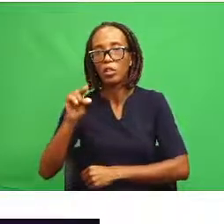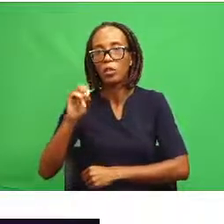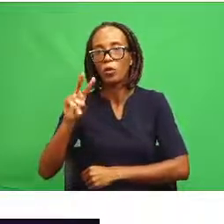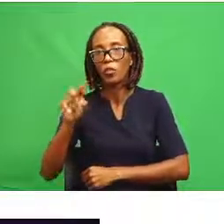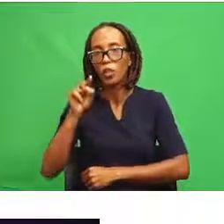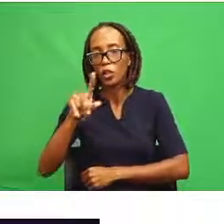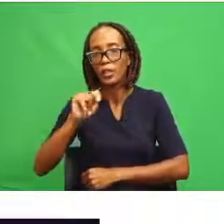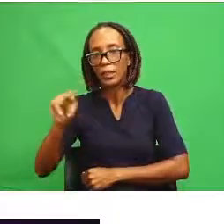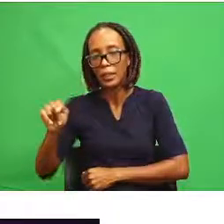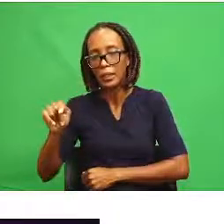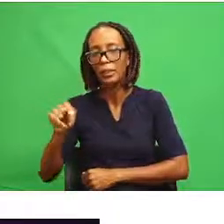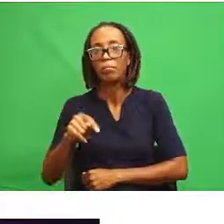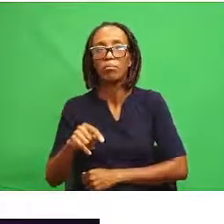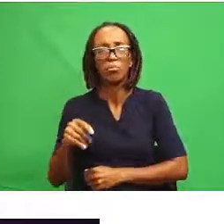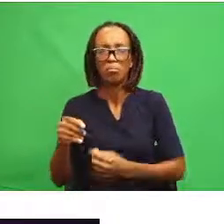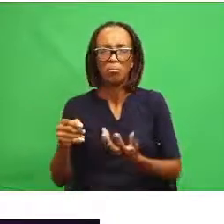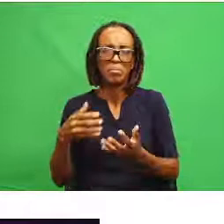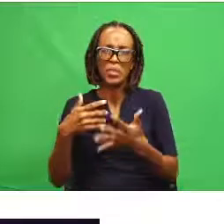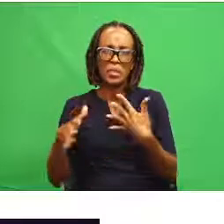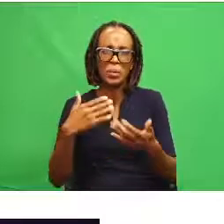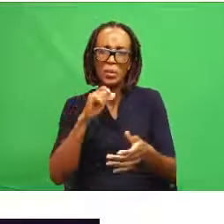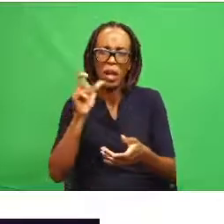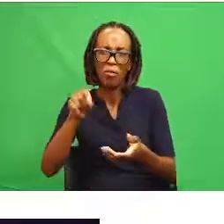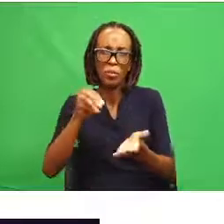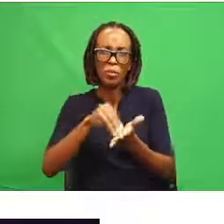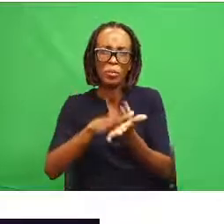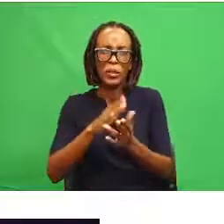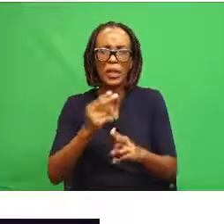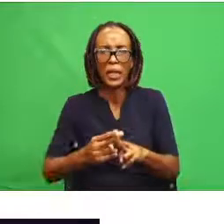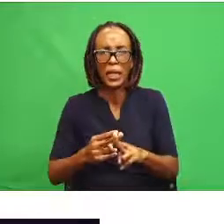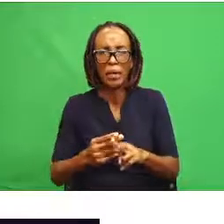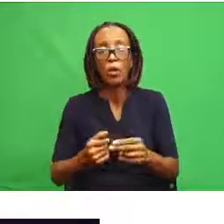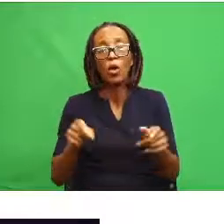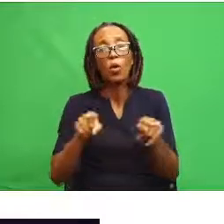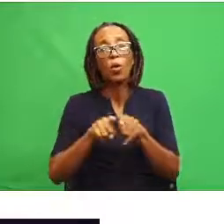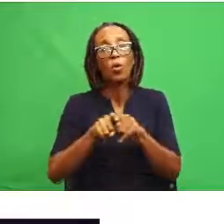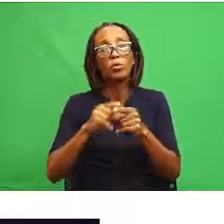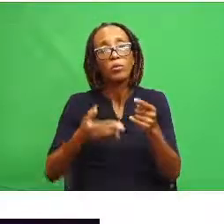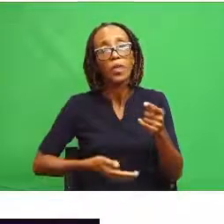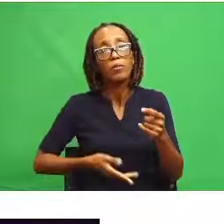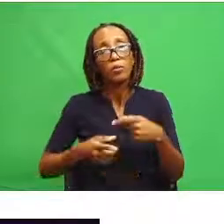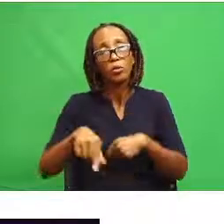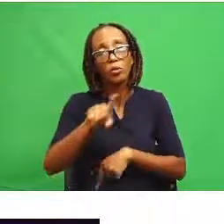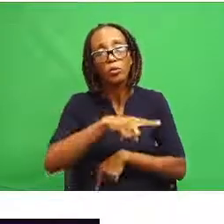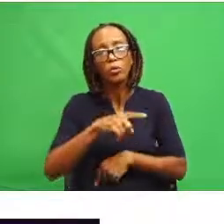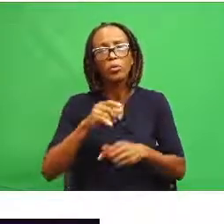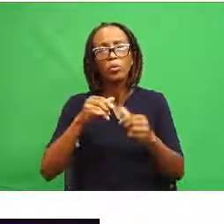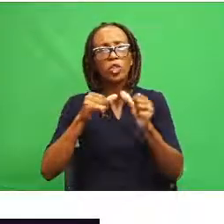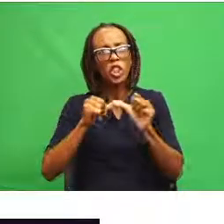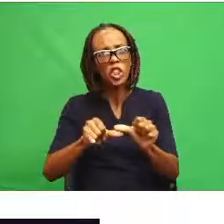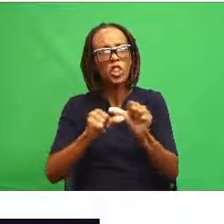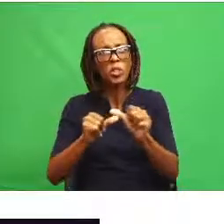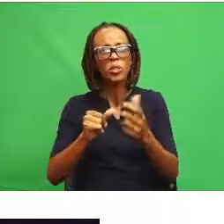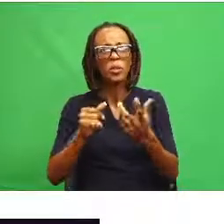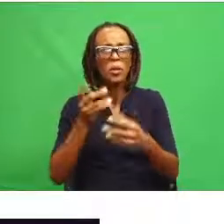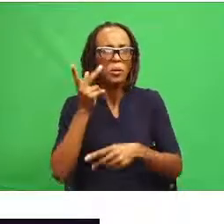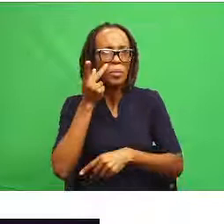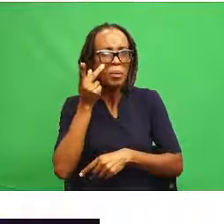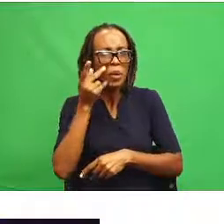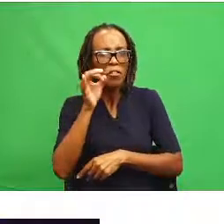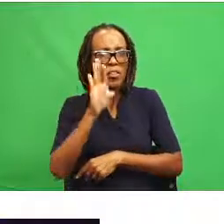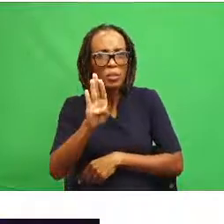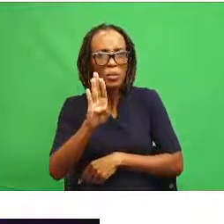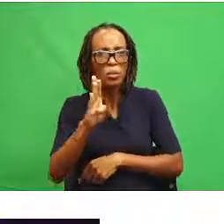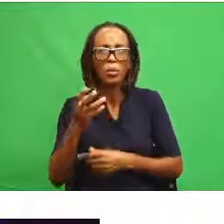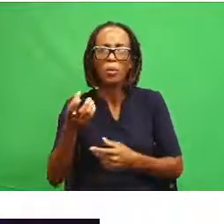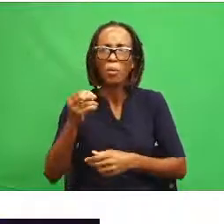anonymous submissions are also welcome. We also invite you to continue to visit the social media pages of the